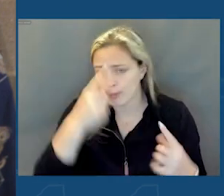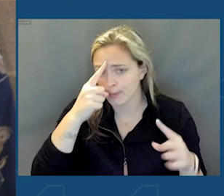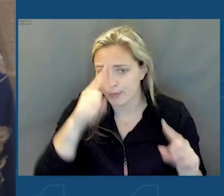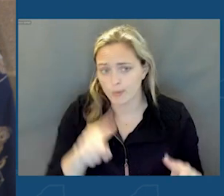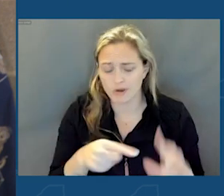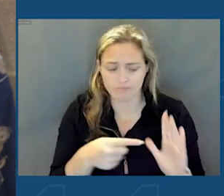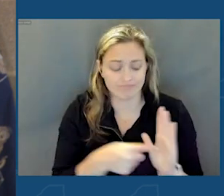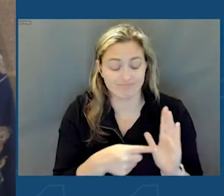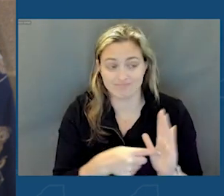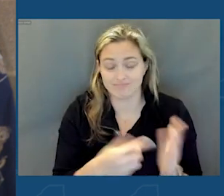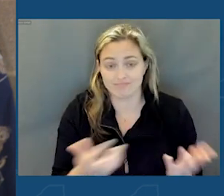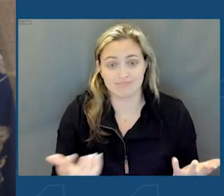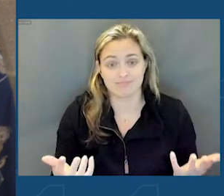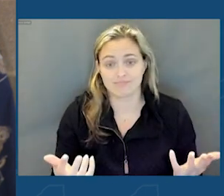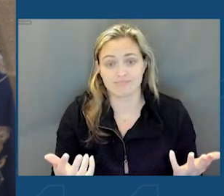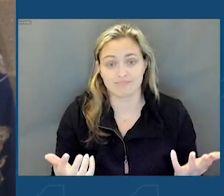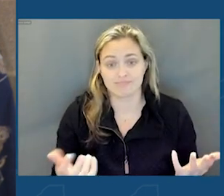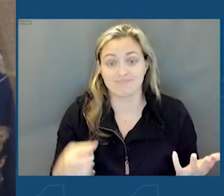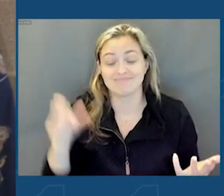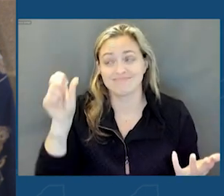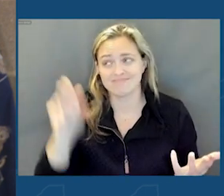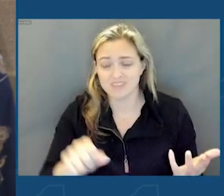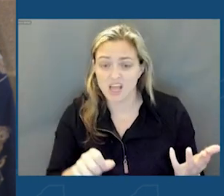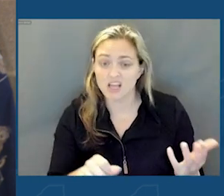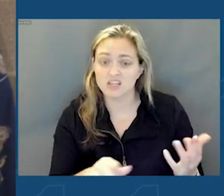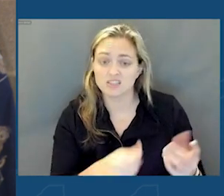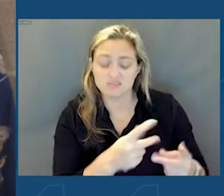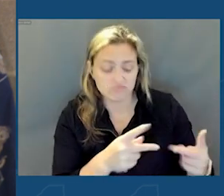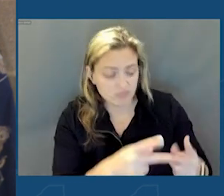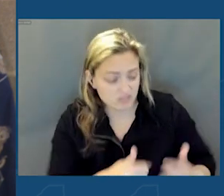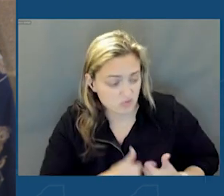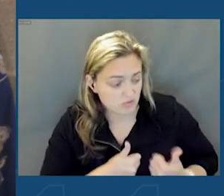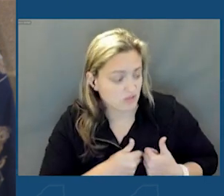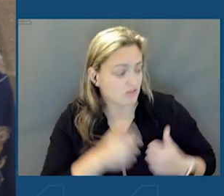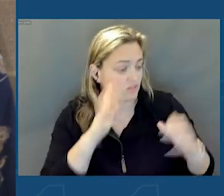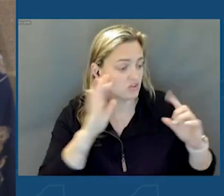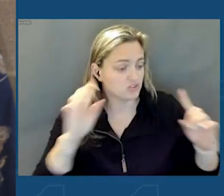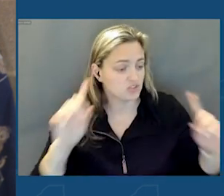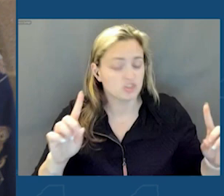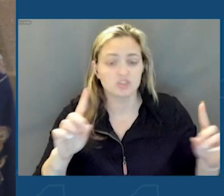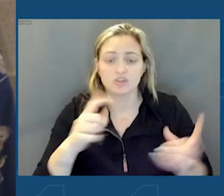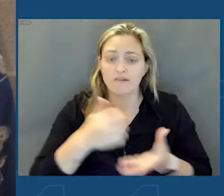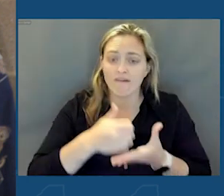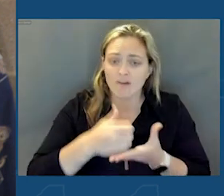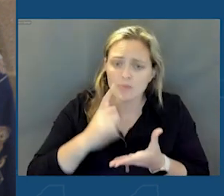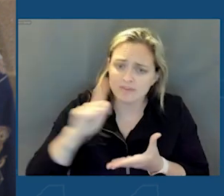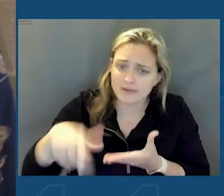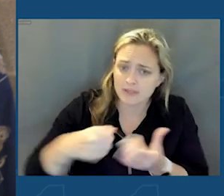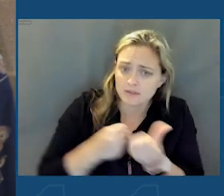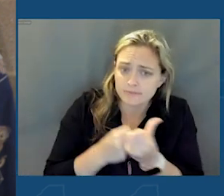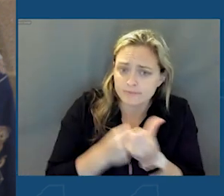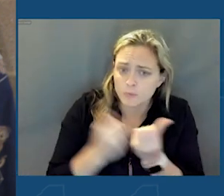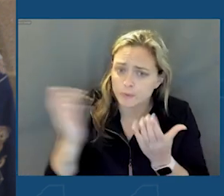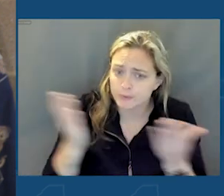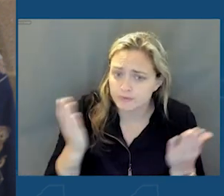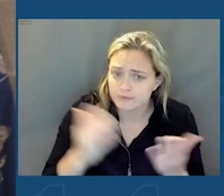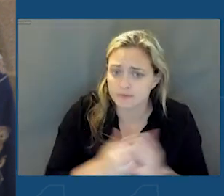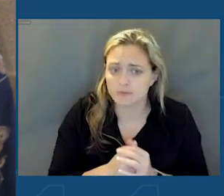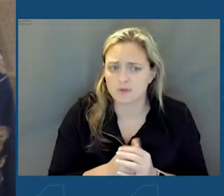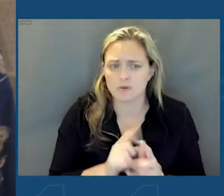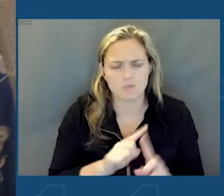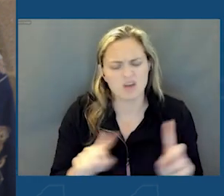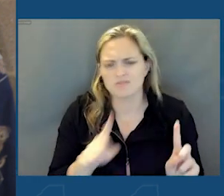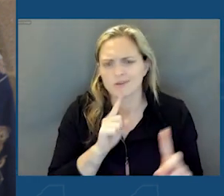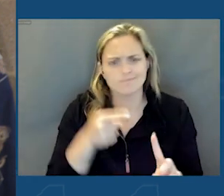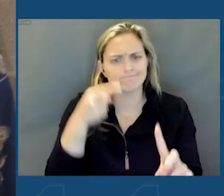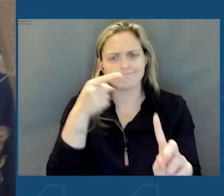them, yes, shelter and education, help if they needed, supportive services, but above all, they